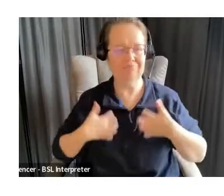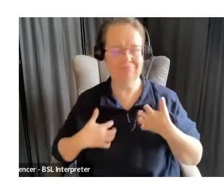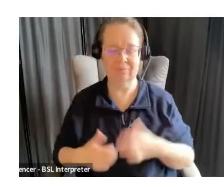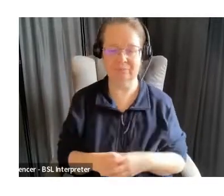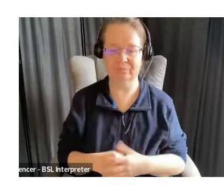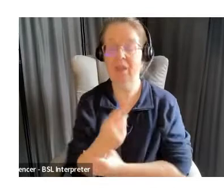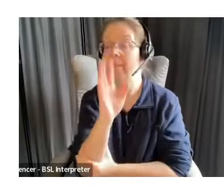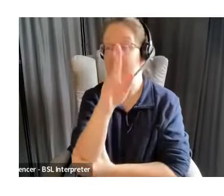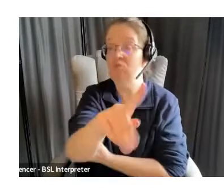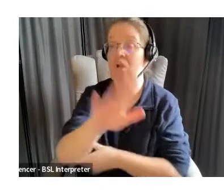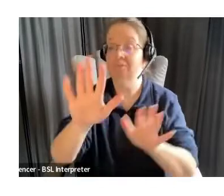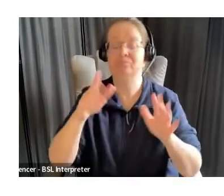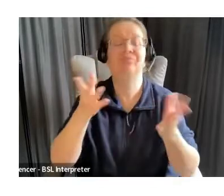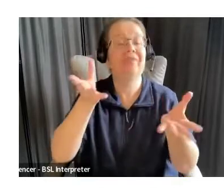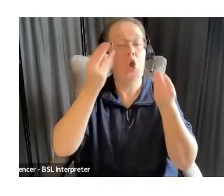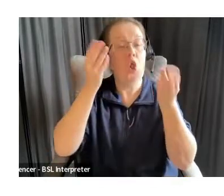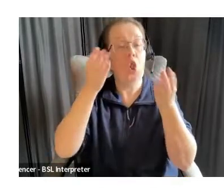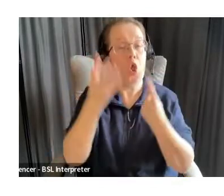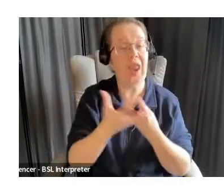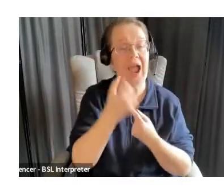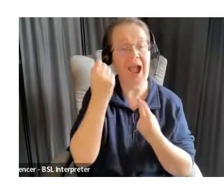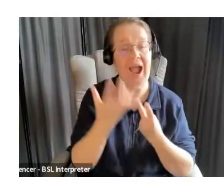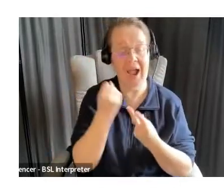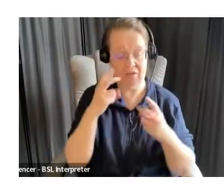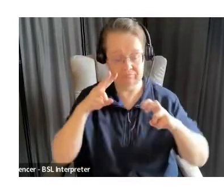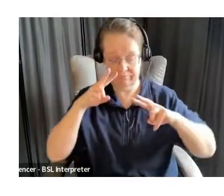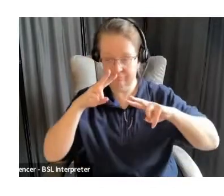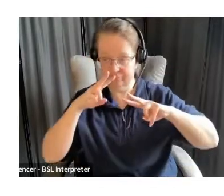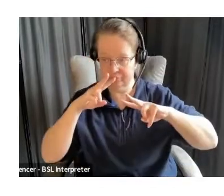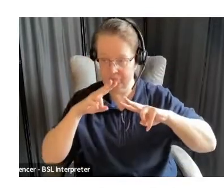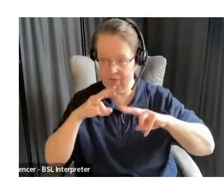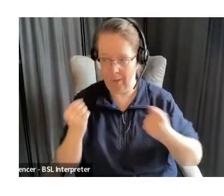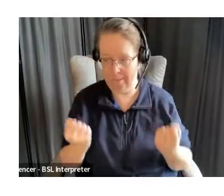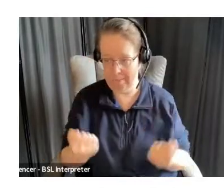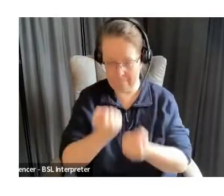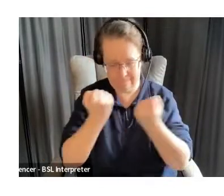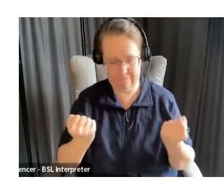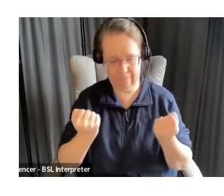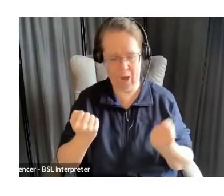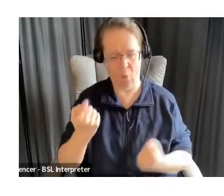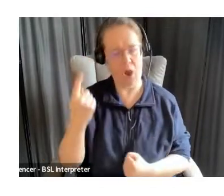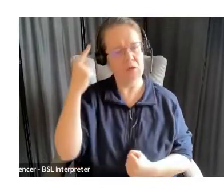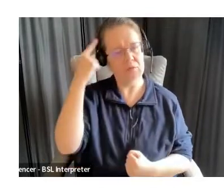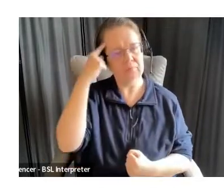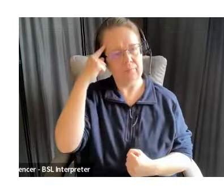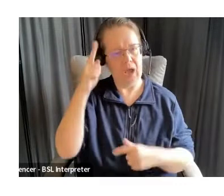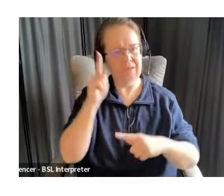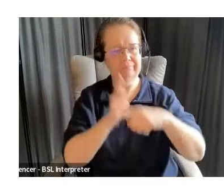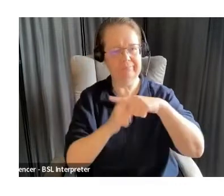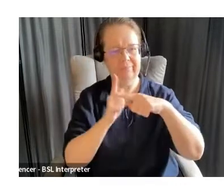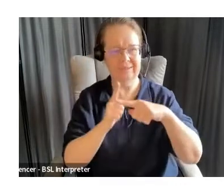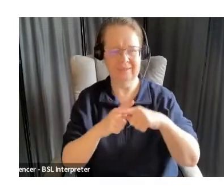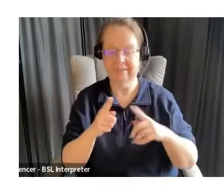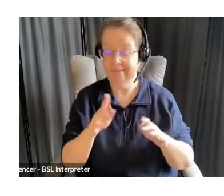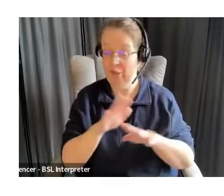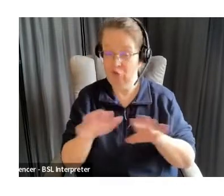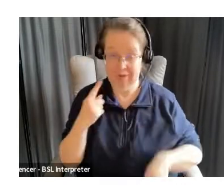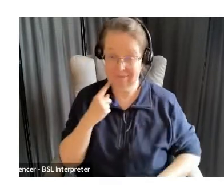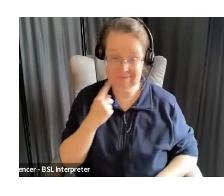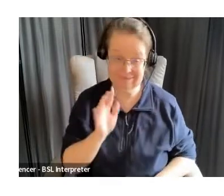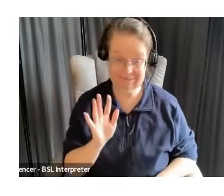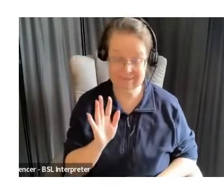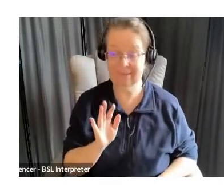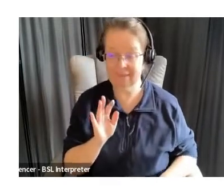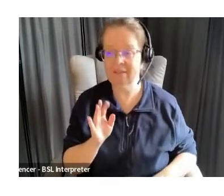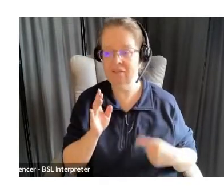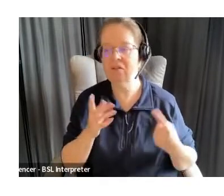outcomes. Here's what we're going to try and focus on: explore and learn. The power of a positive mindset. Easier said than done, right? But we're